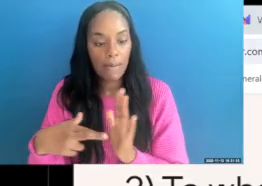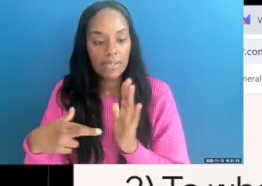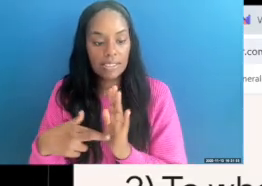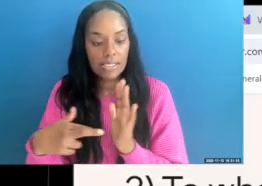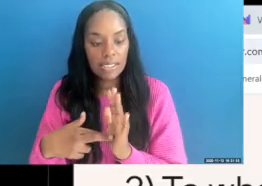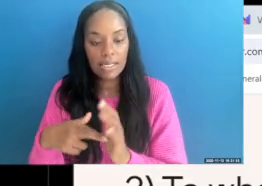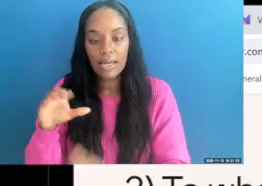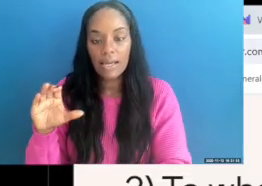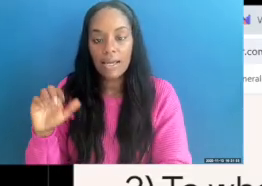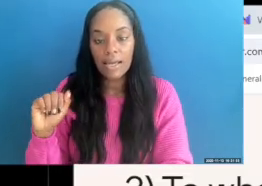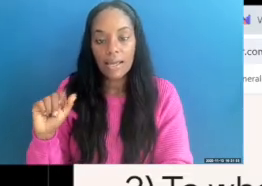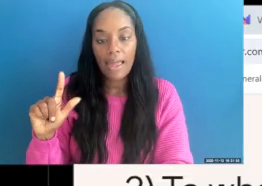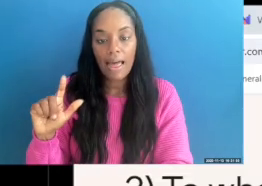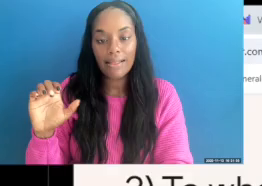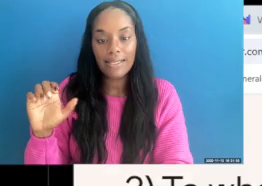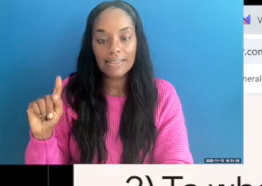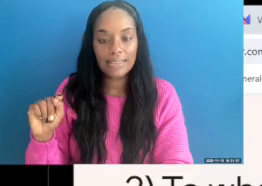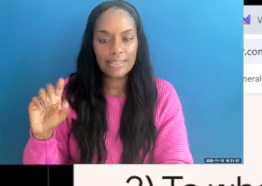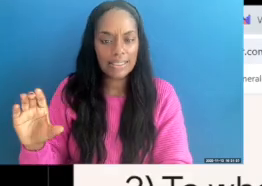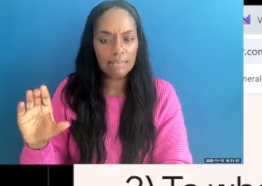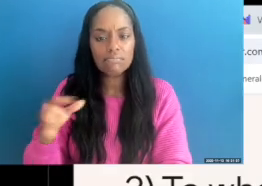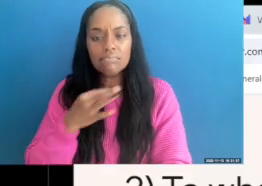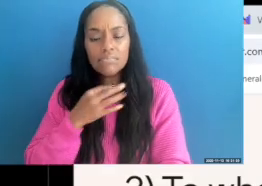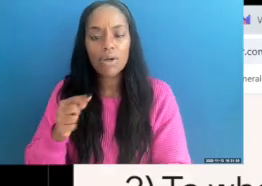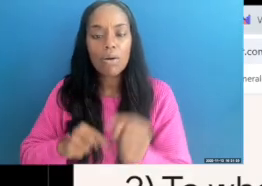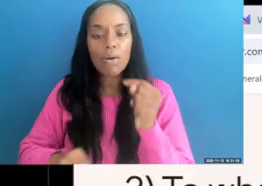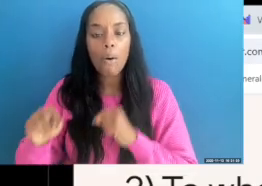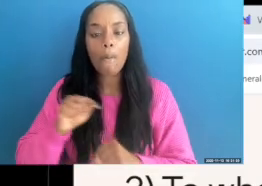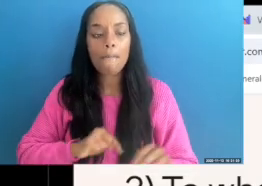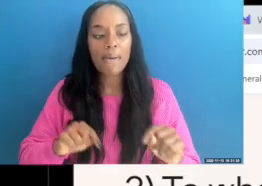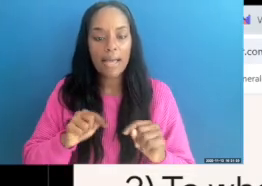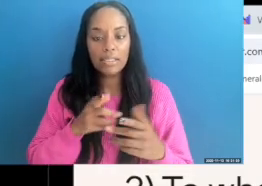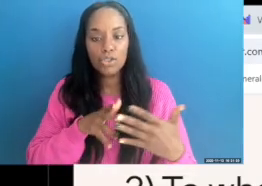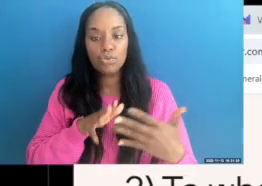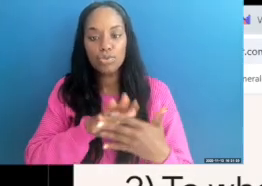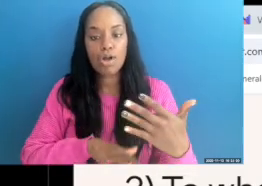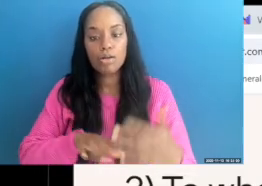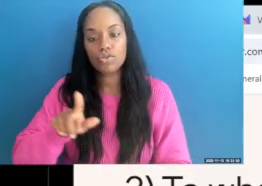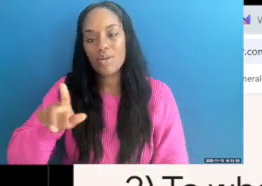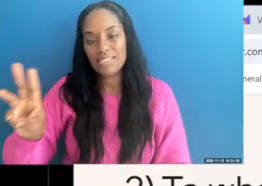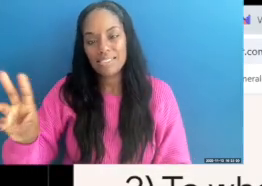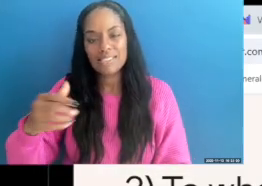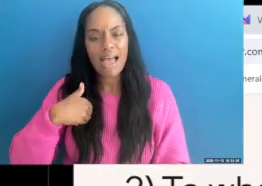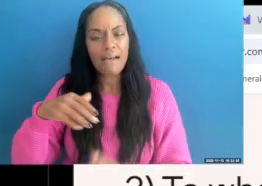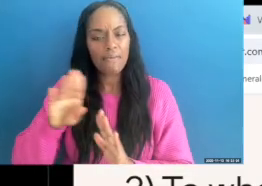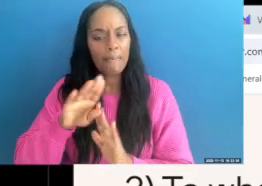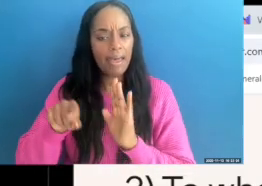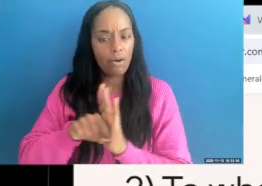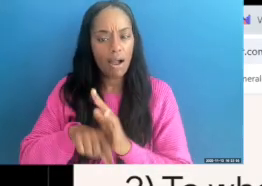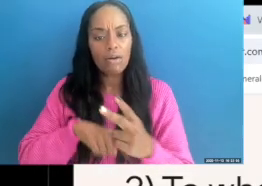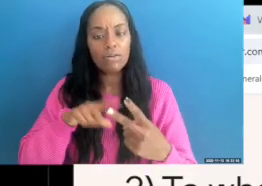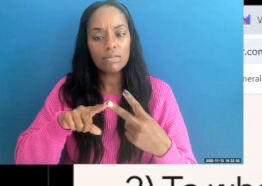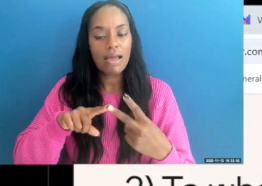Bill Boyce representing Cal ETC today. Wanted to know if we could go back to chart 26. I've kind of got